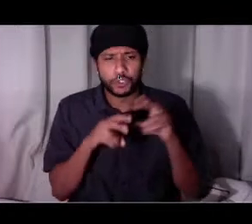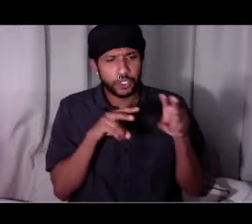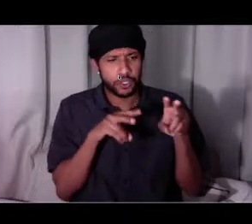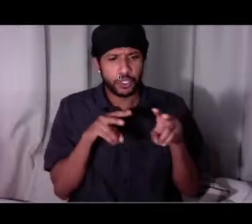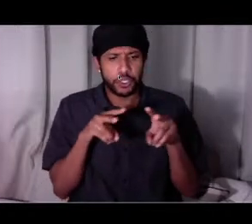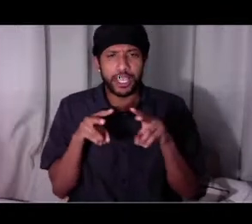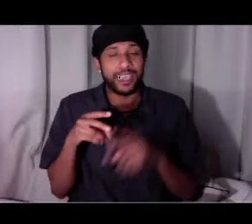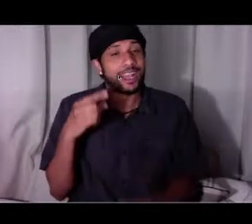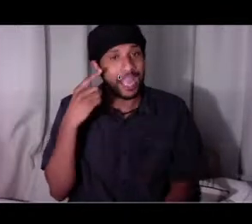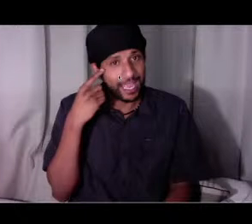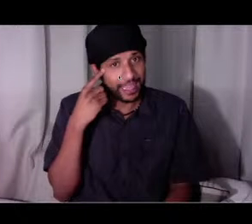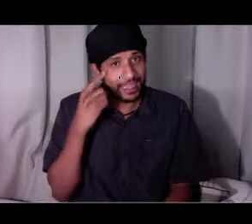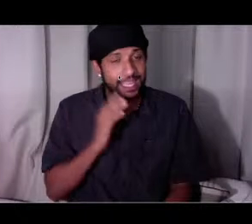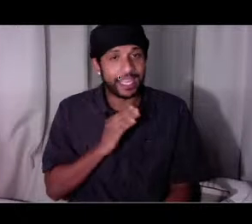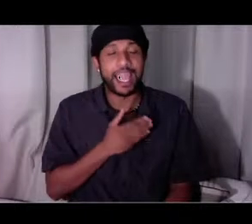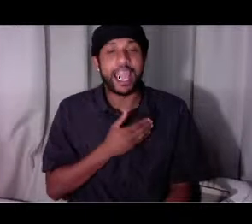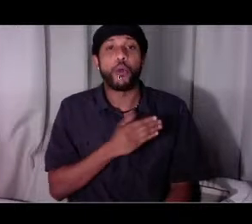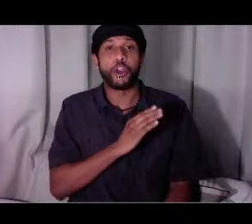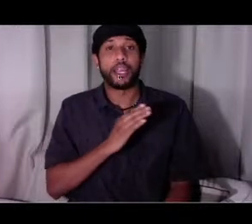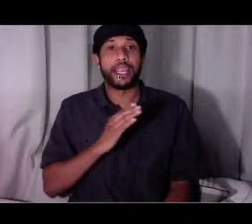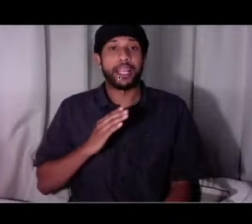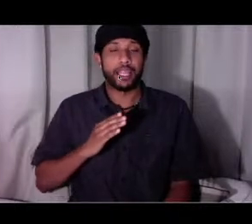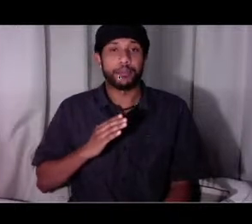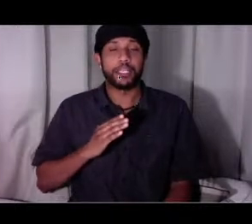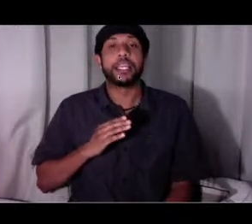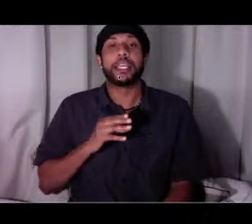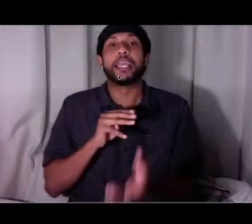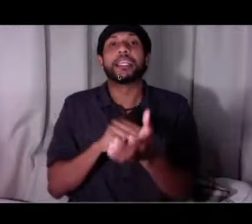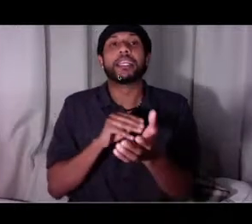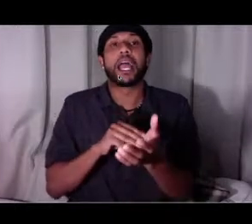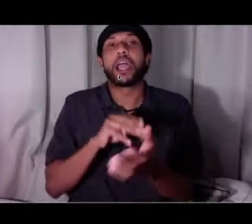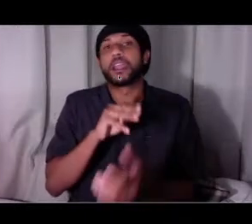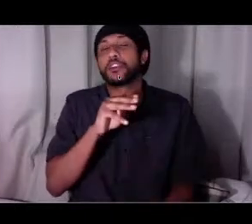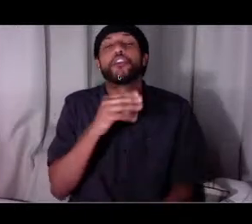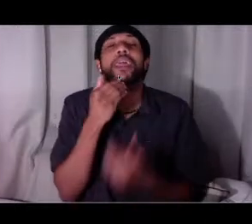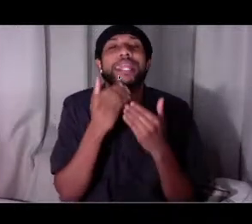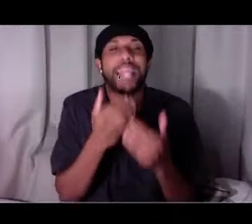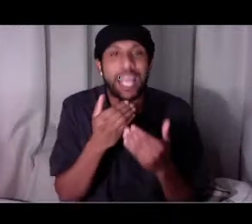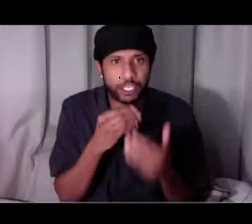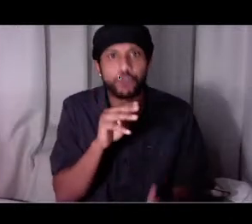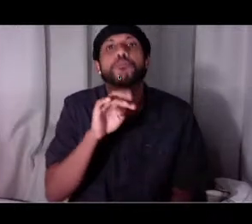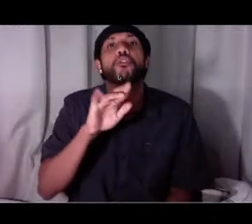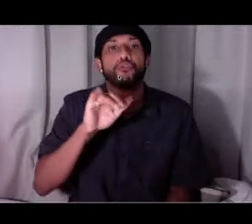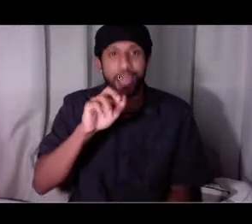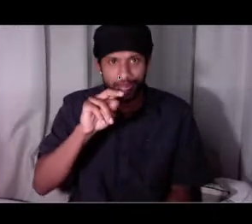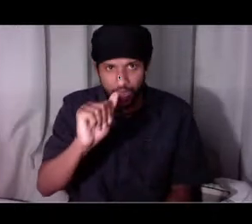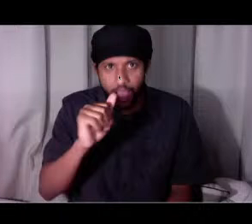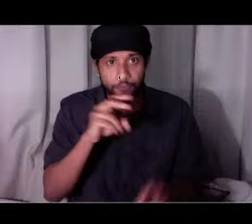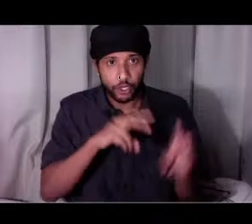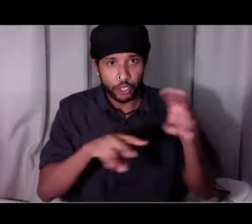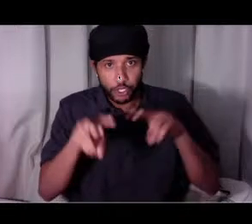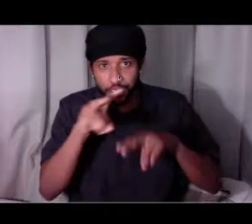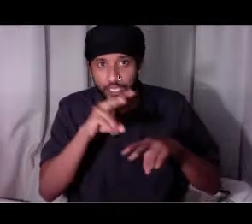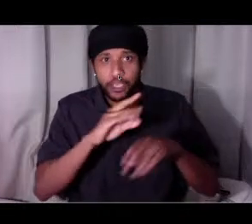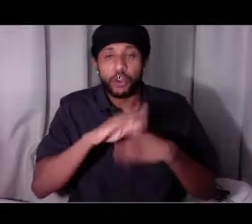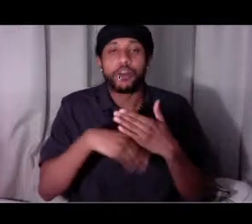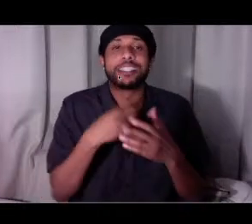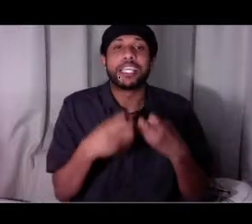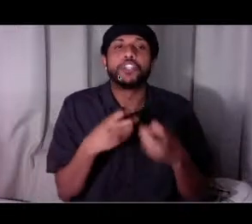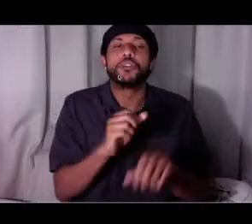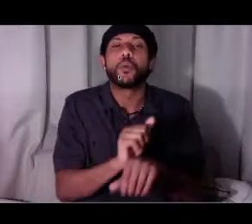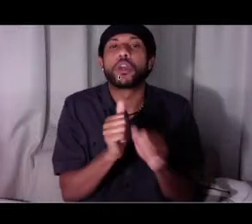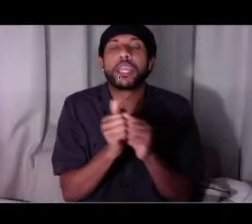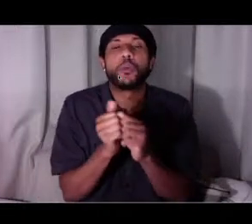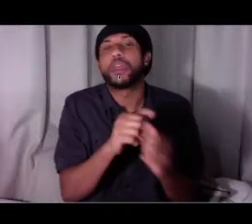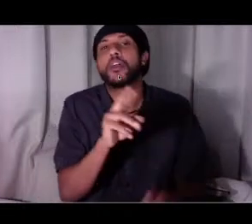and I thank our our cabinet Dr Miranda for looking at all these issues and and working with our unions